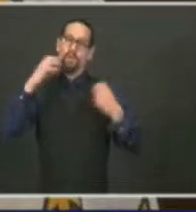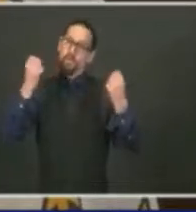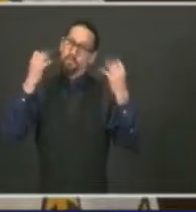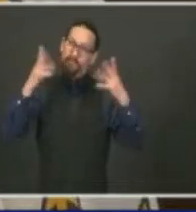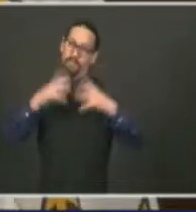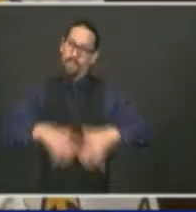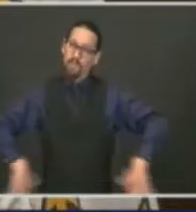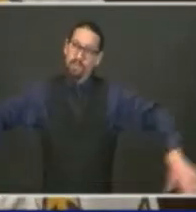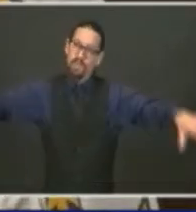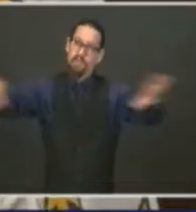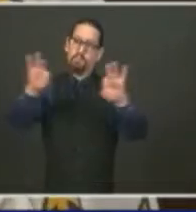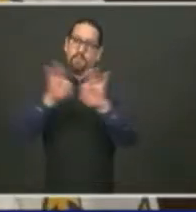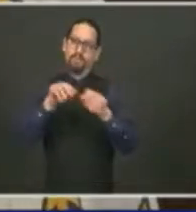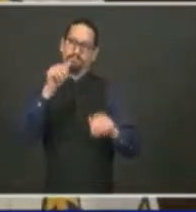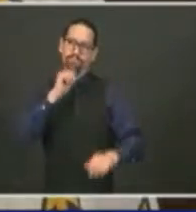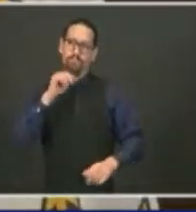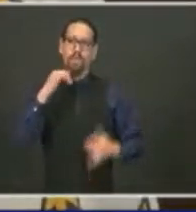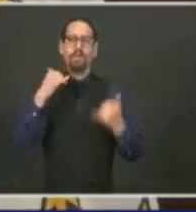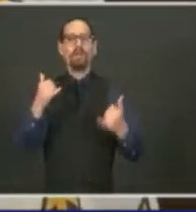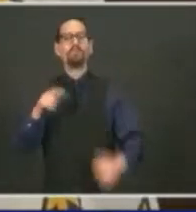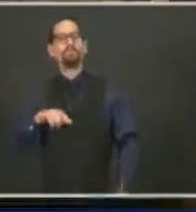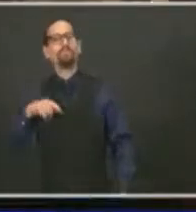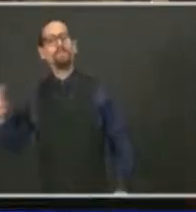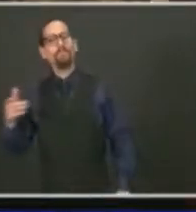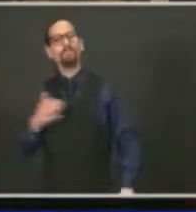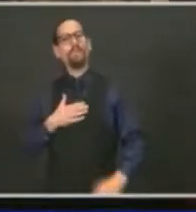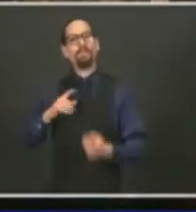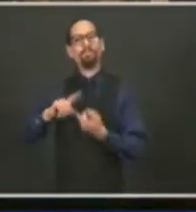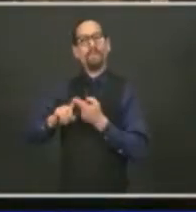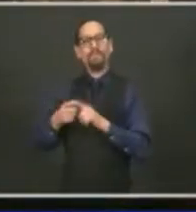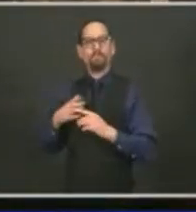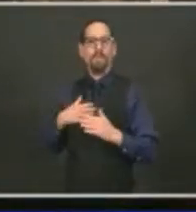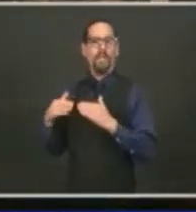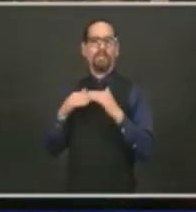friend and colleague, Dr. Jim McDonald.